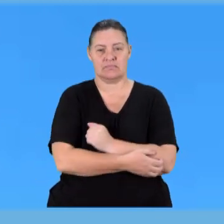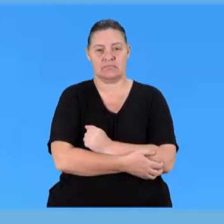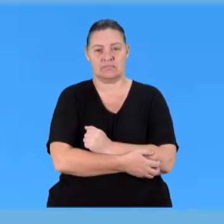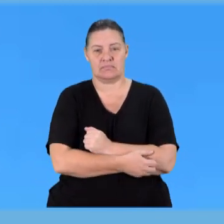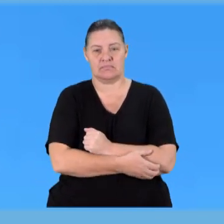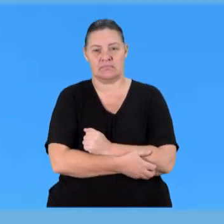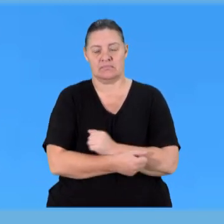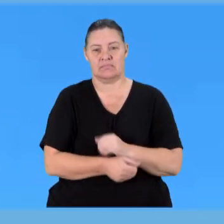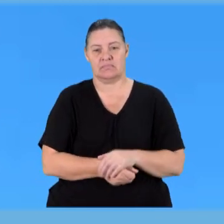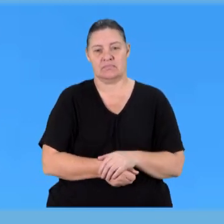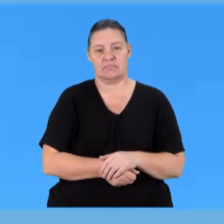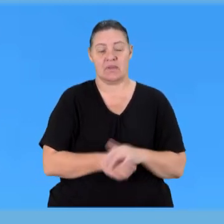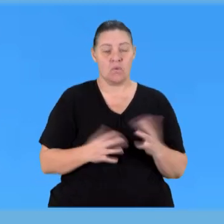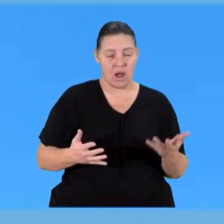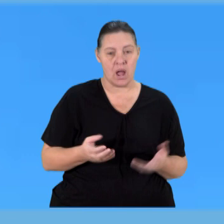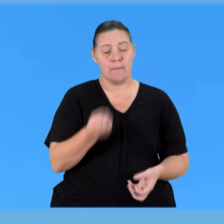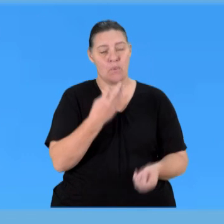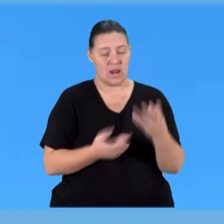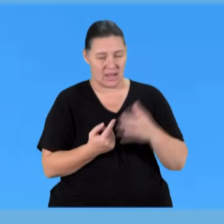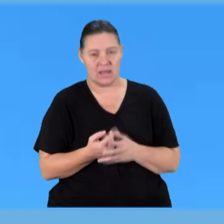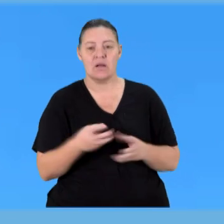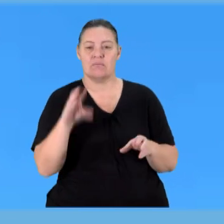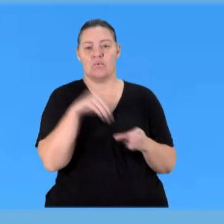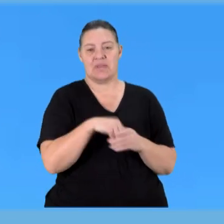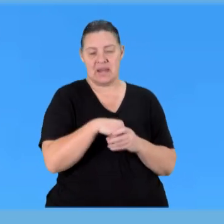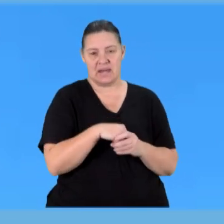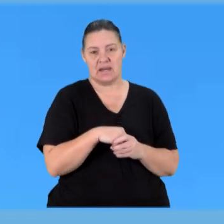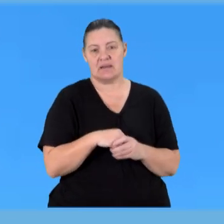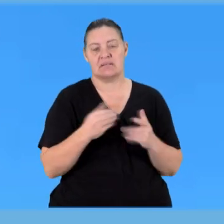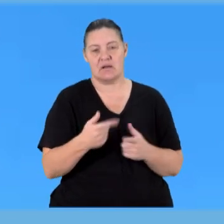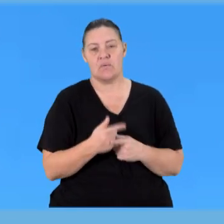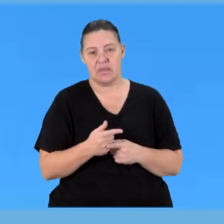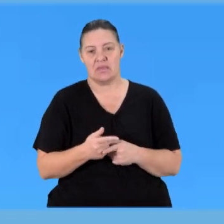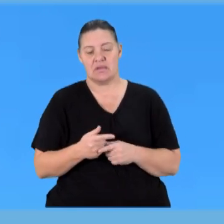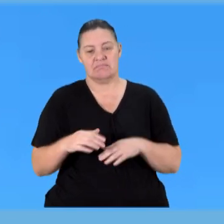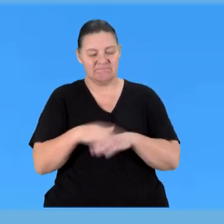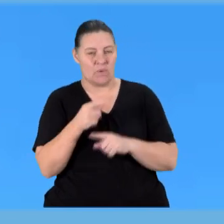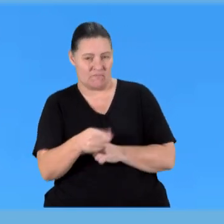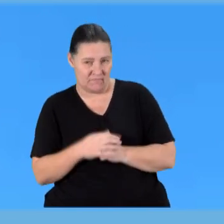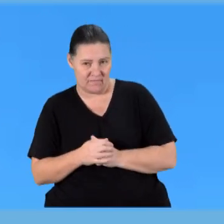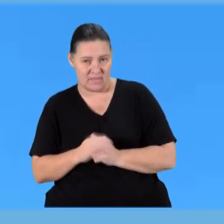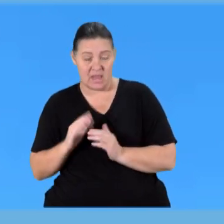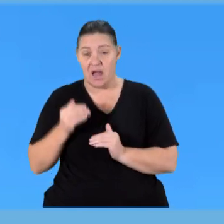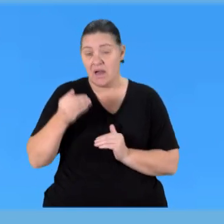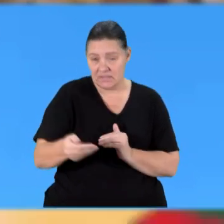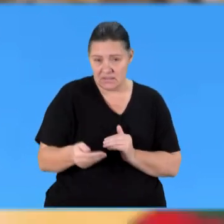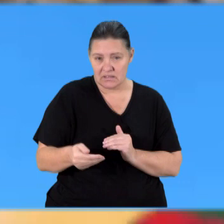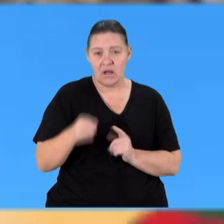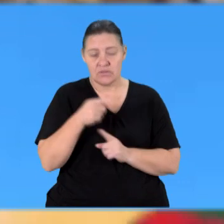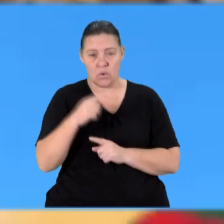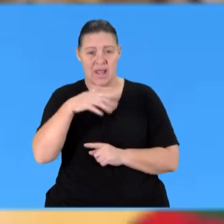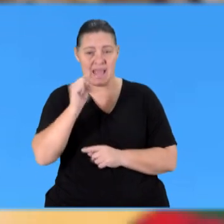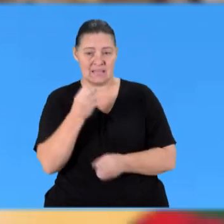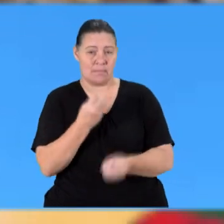So evaporation only happens at the surface of the liquid, whereas boiling, it is within and also at the surface of the surface. And